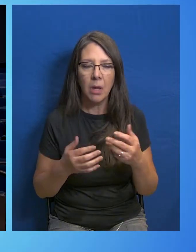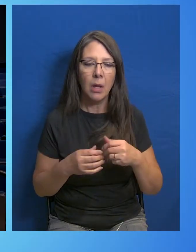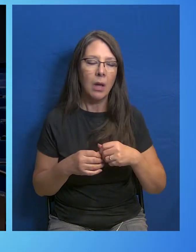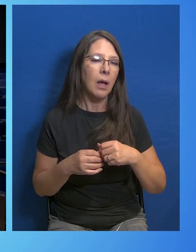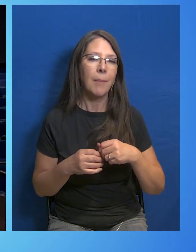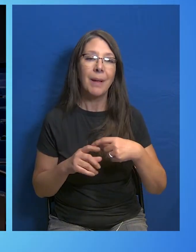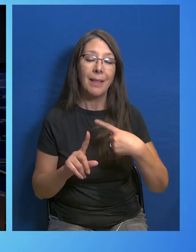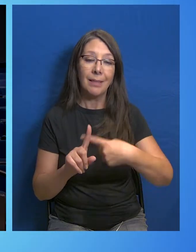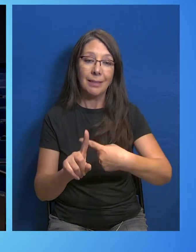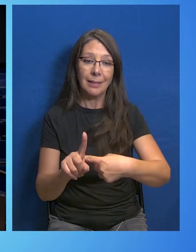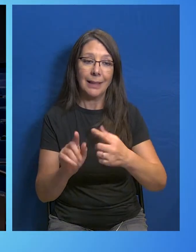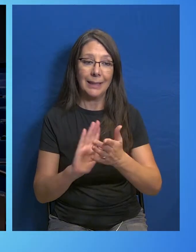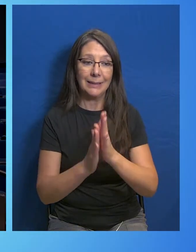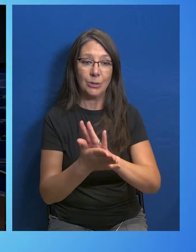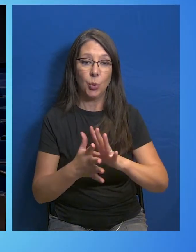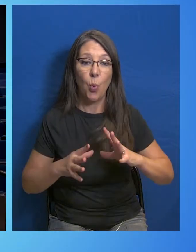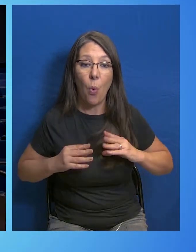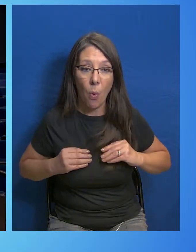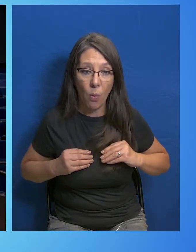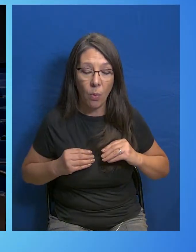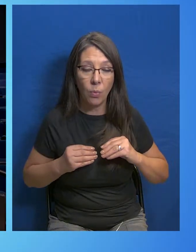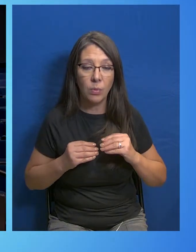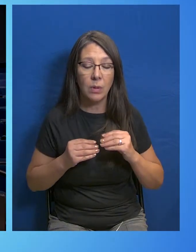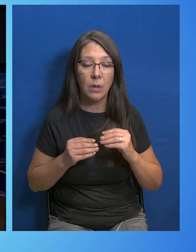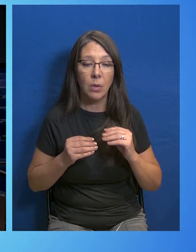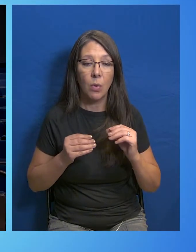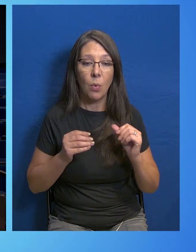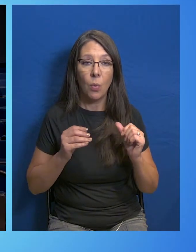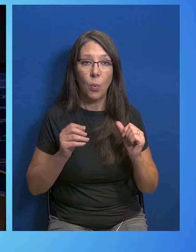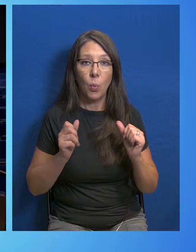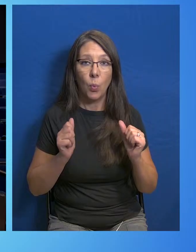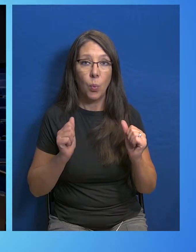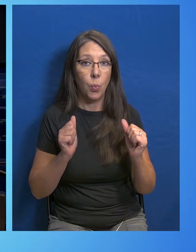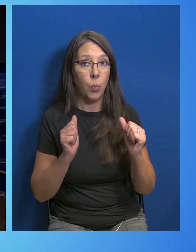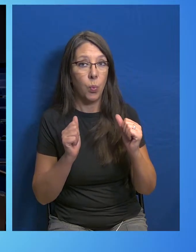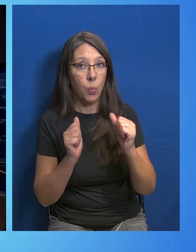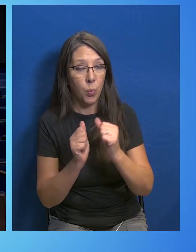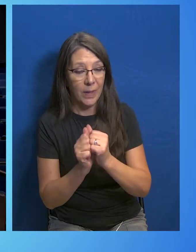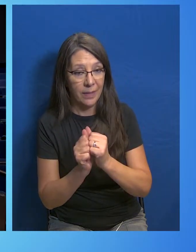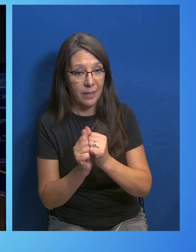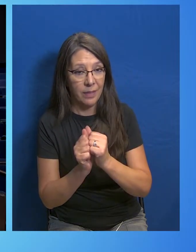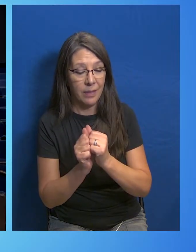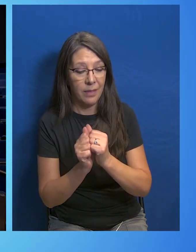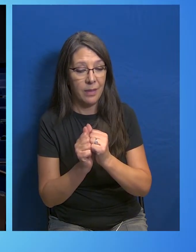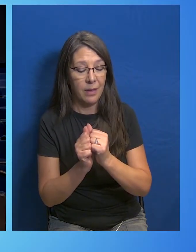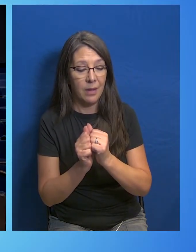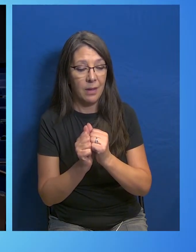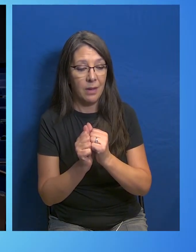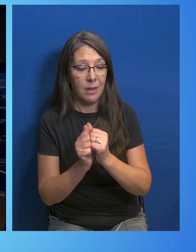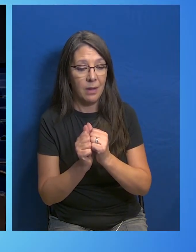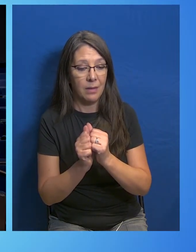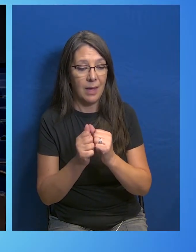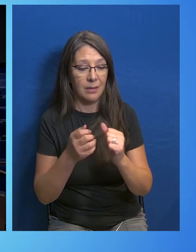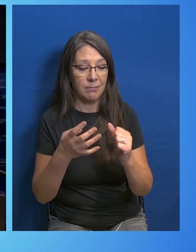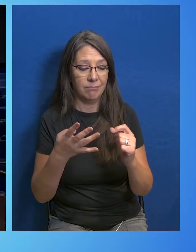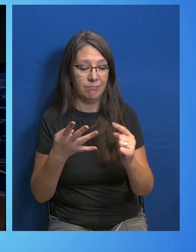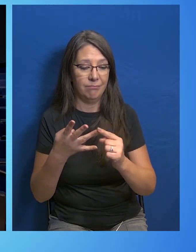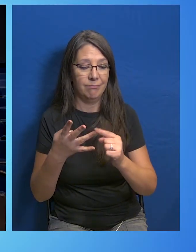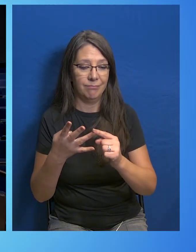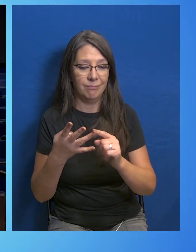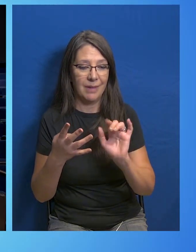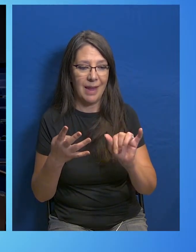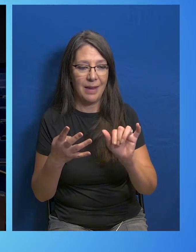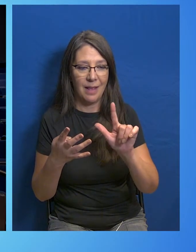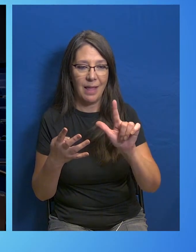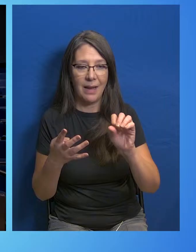lease to own in conjunction with being able to obtain lines of credit, to be able